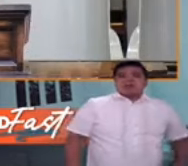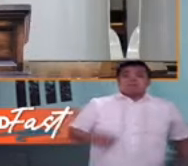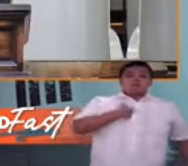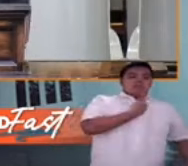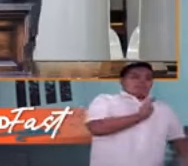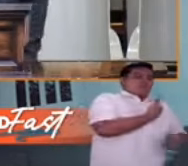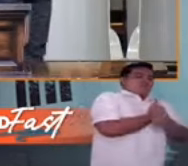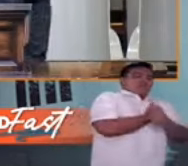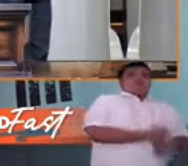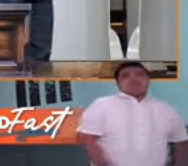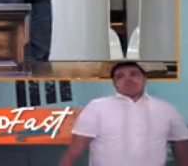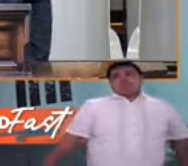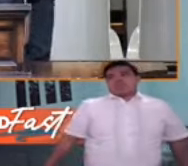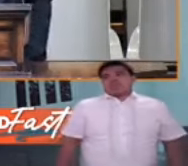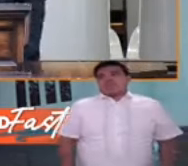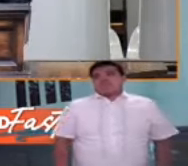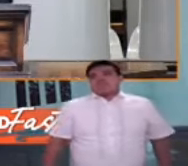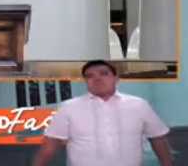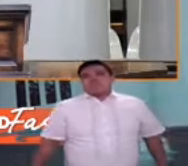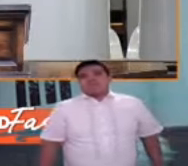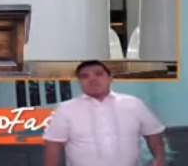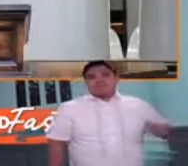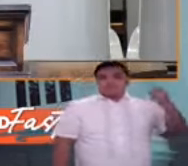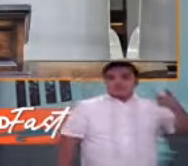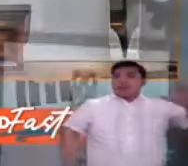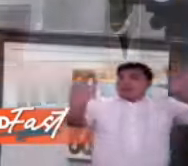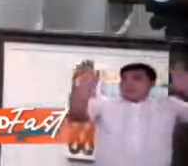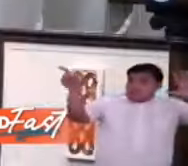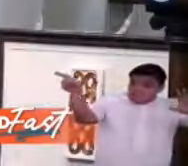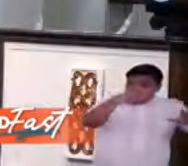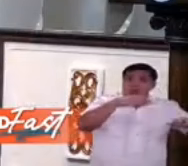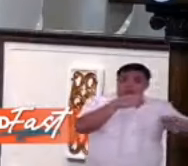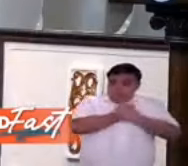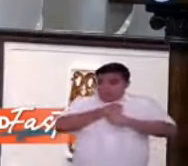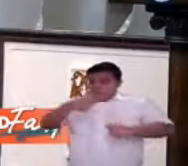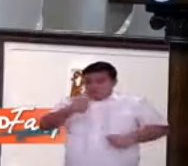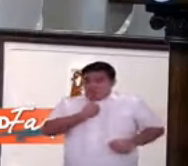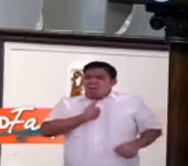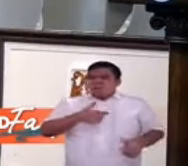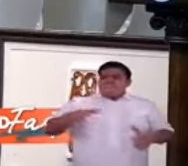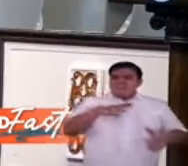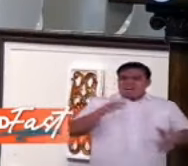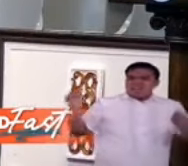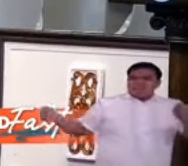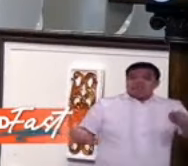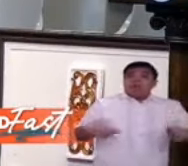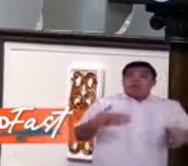yourself. Are you listening? You love yourself.